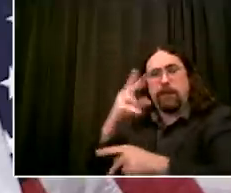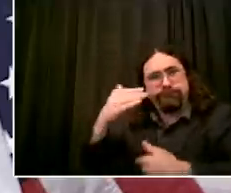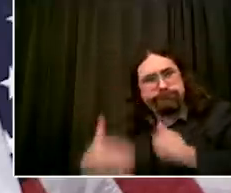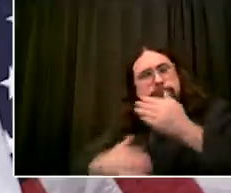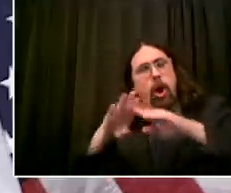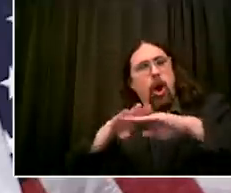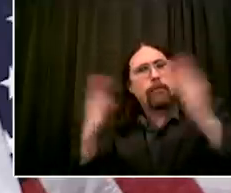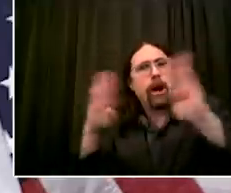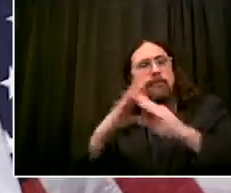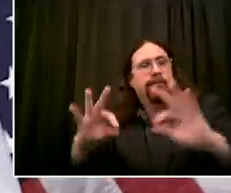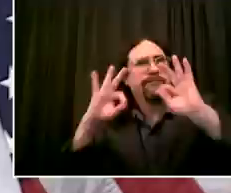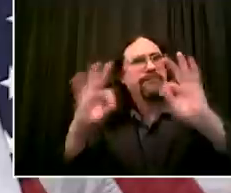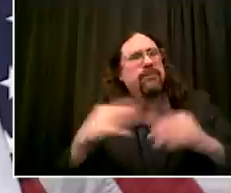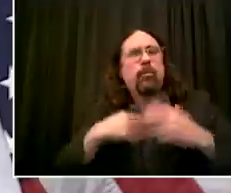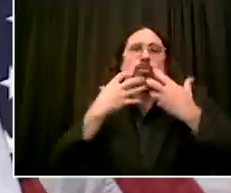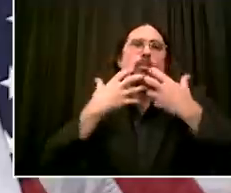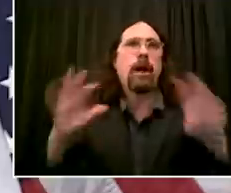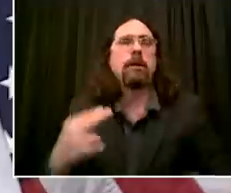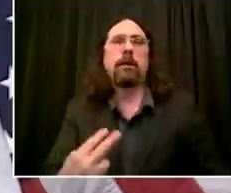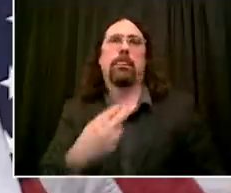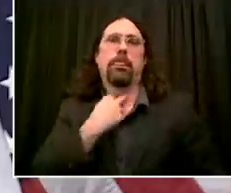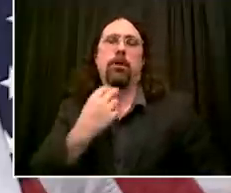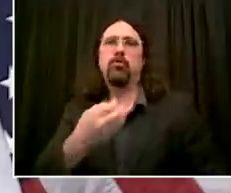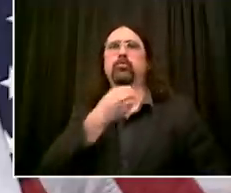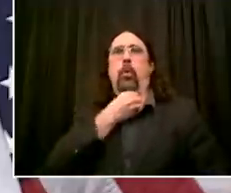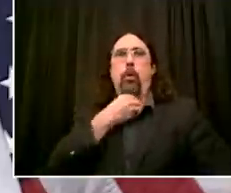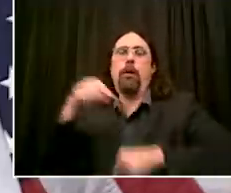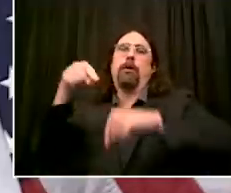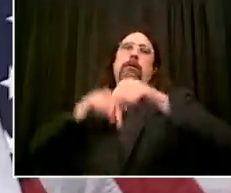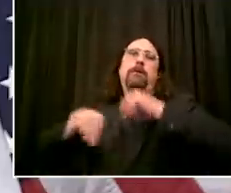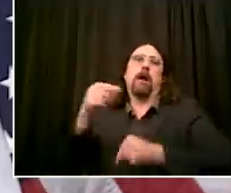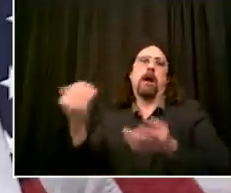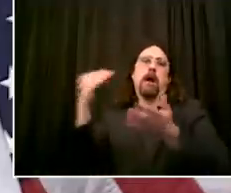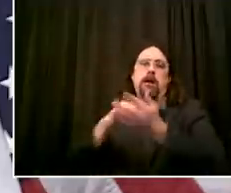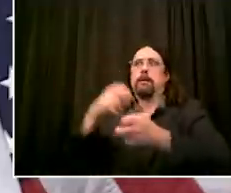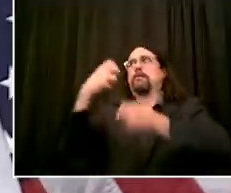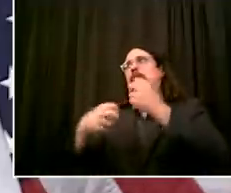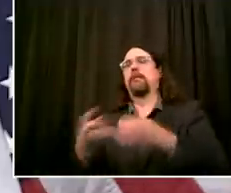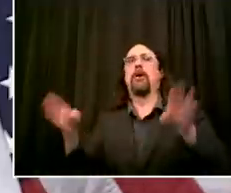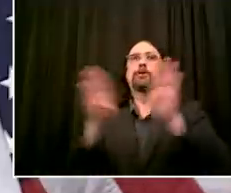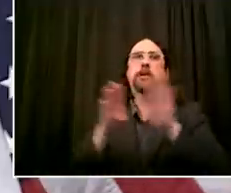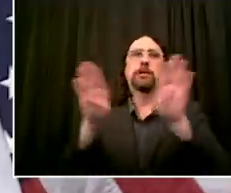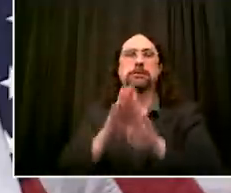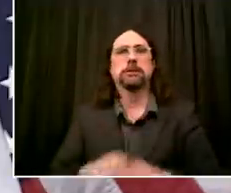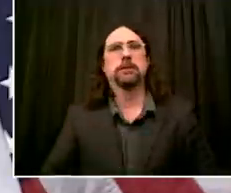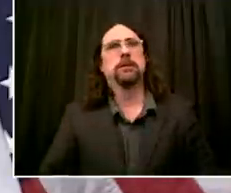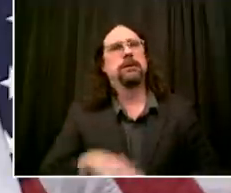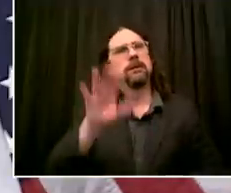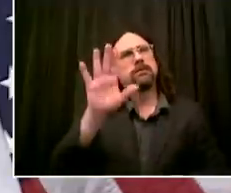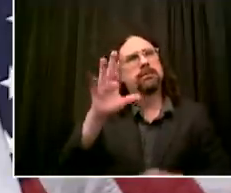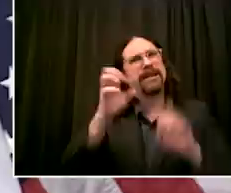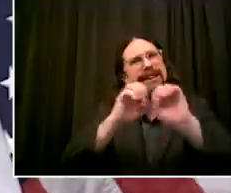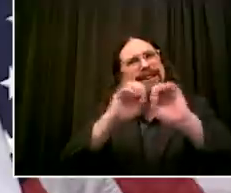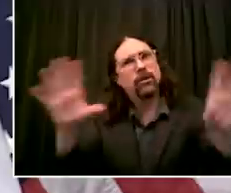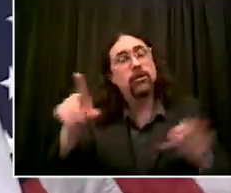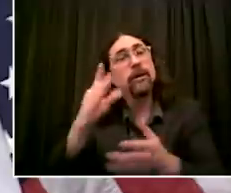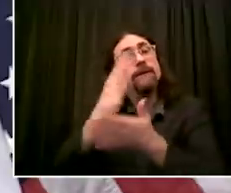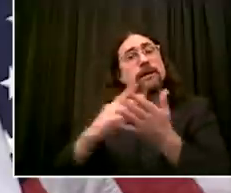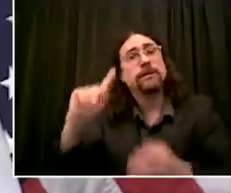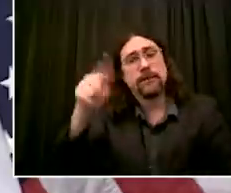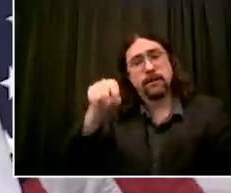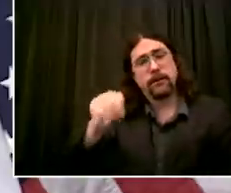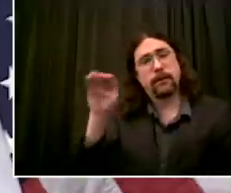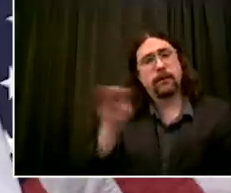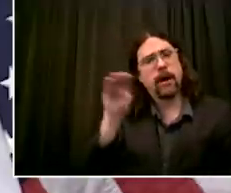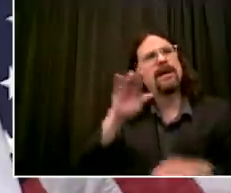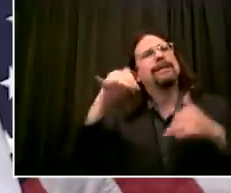way. So, for people to be able to get back to work, for people to be able